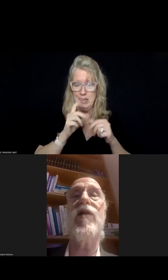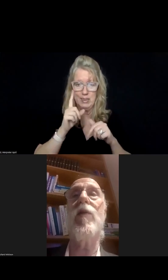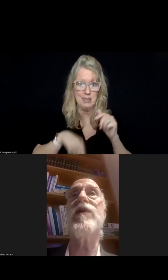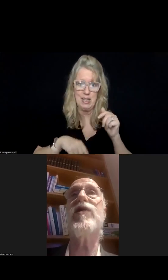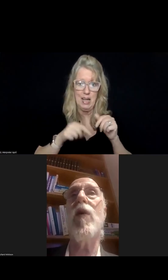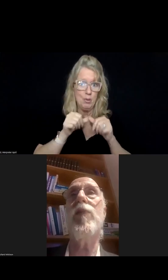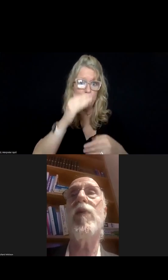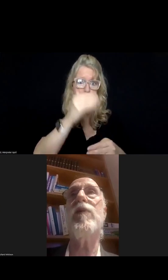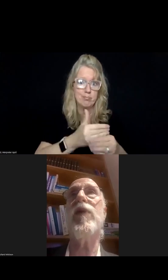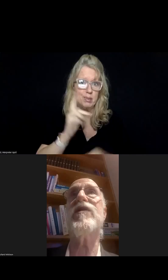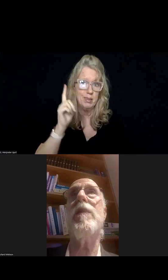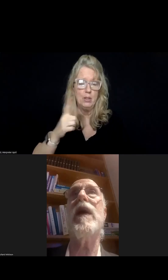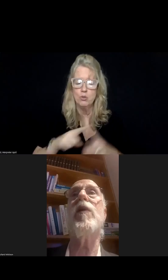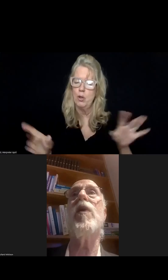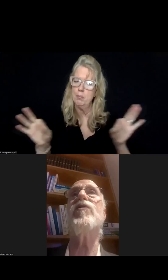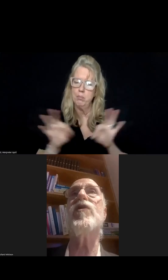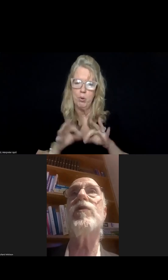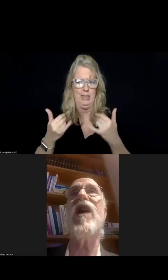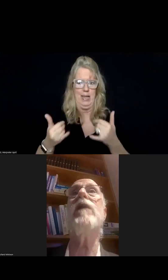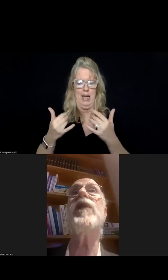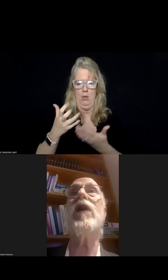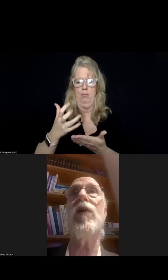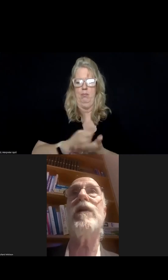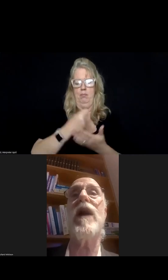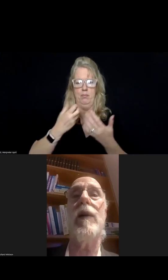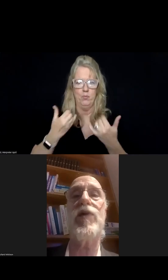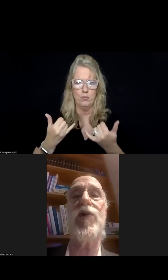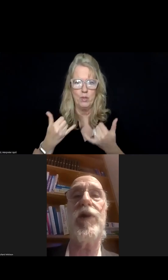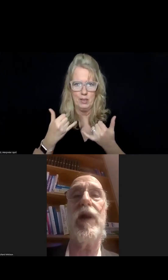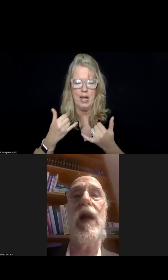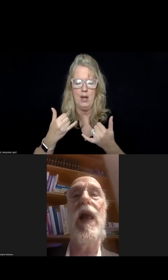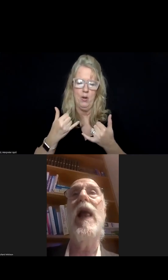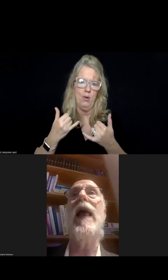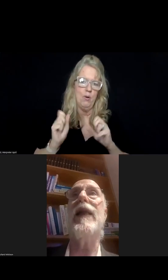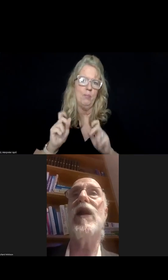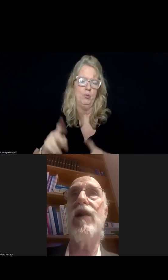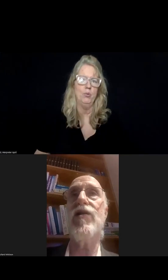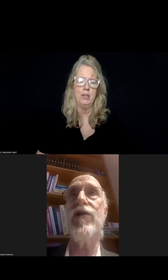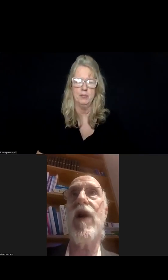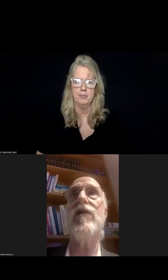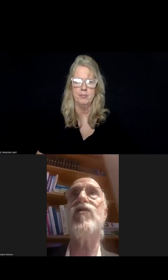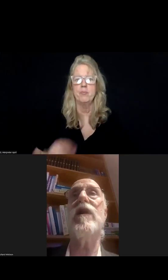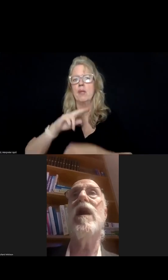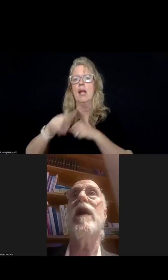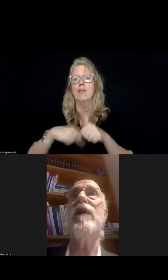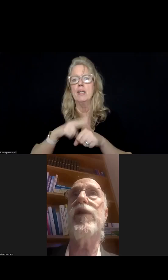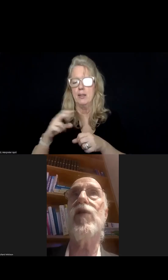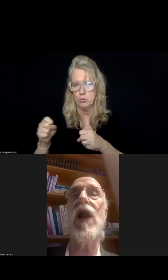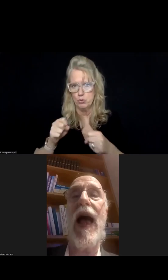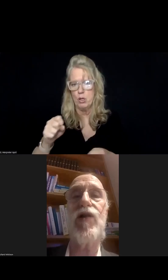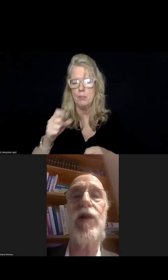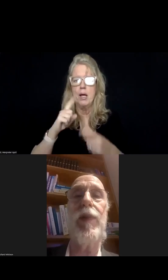right? So it is so important for us to make the most use of the current opportunity. And the national strategy and